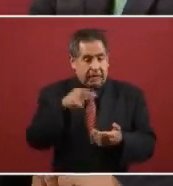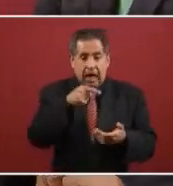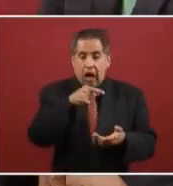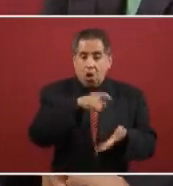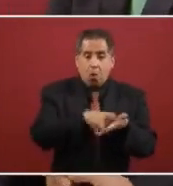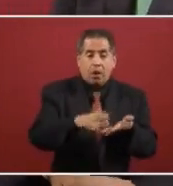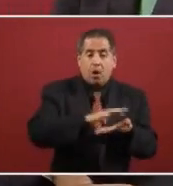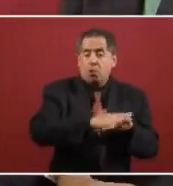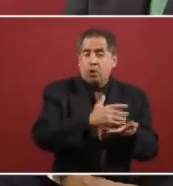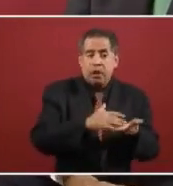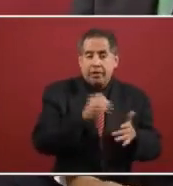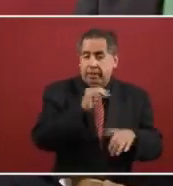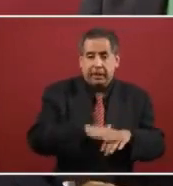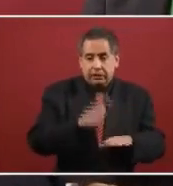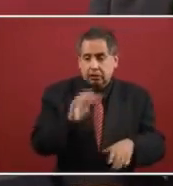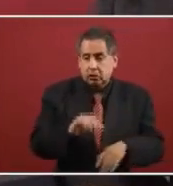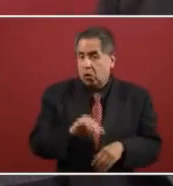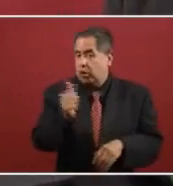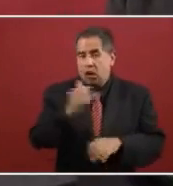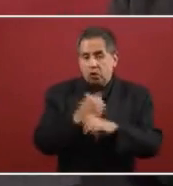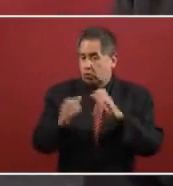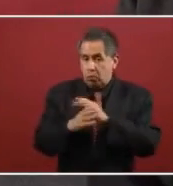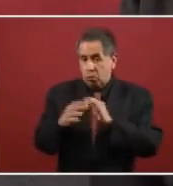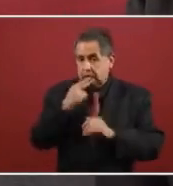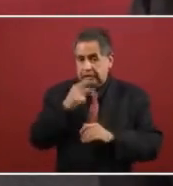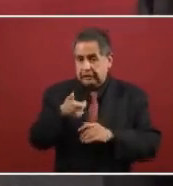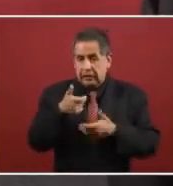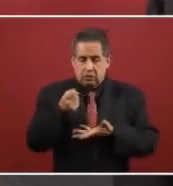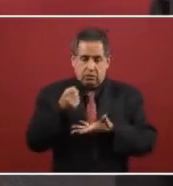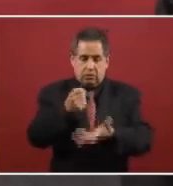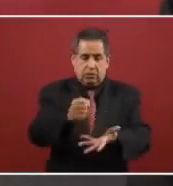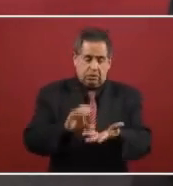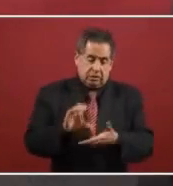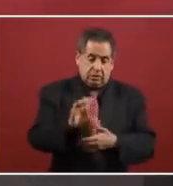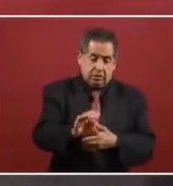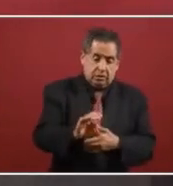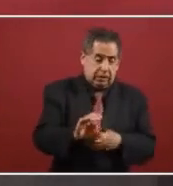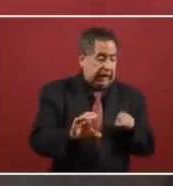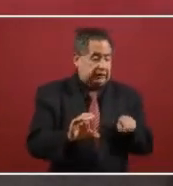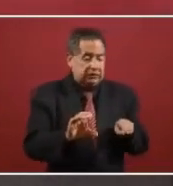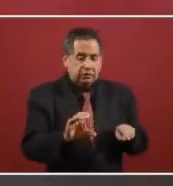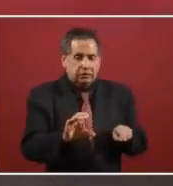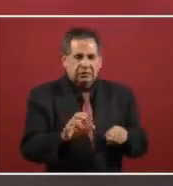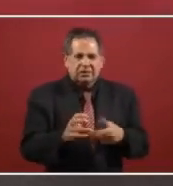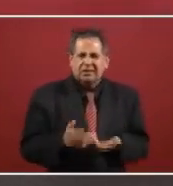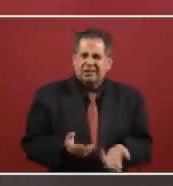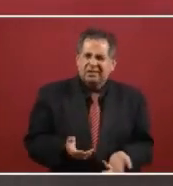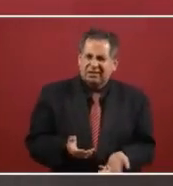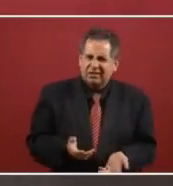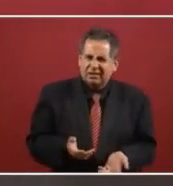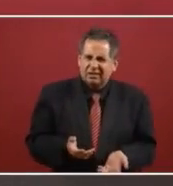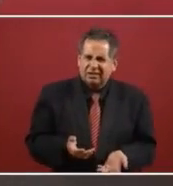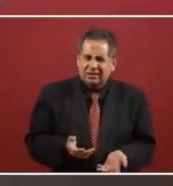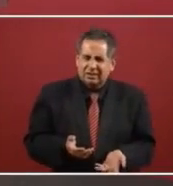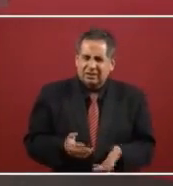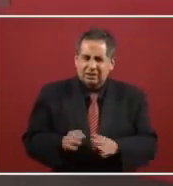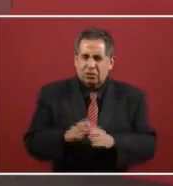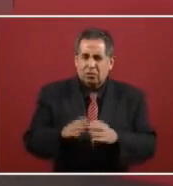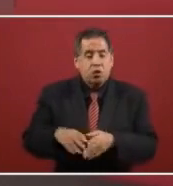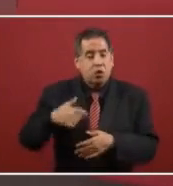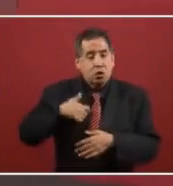on this concept or for this type of thing. So I know of cases